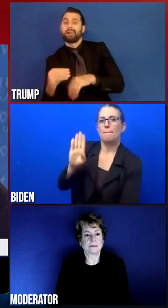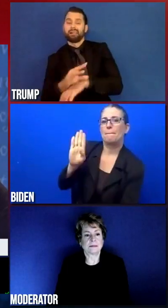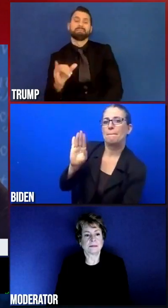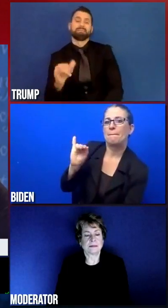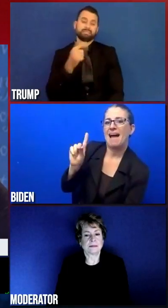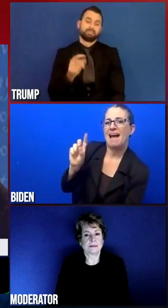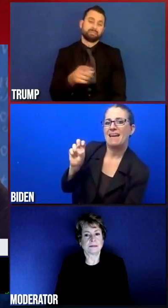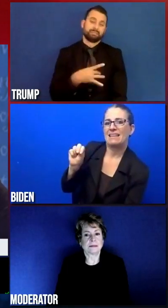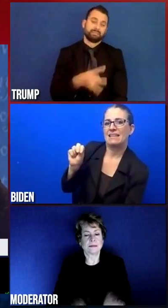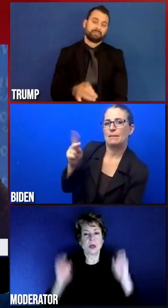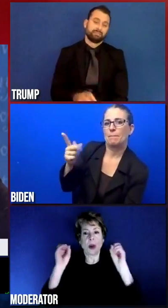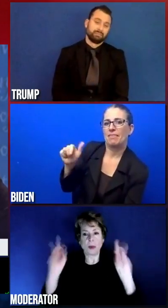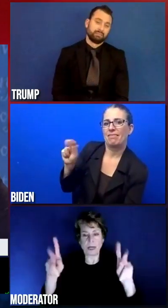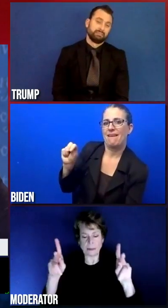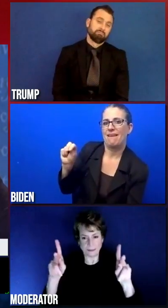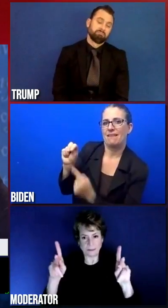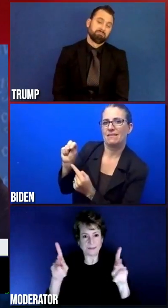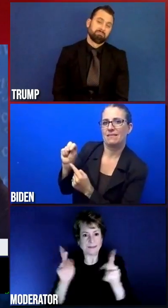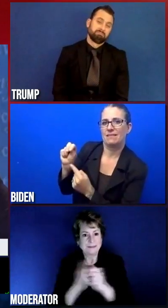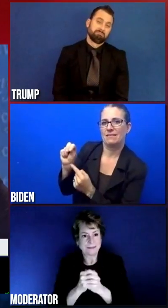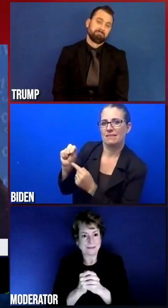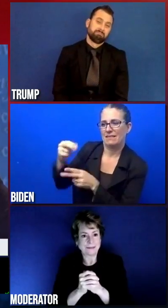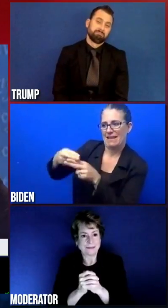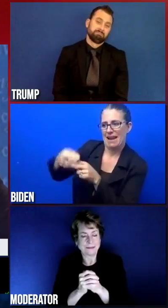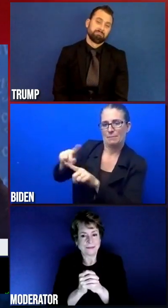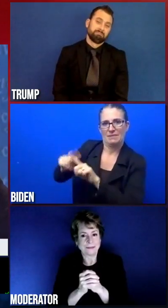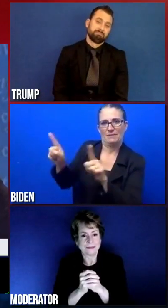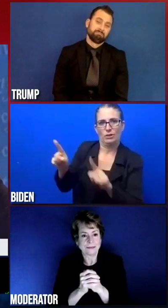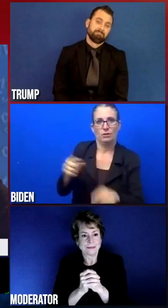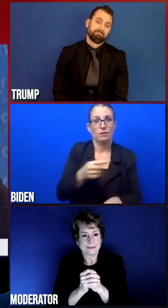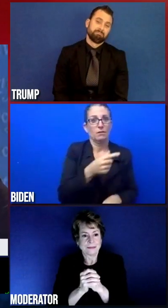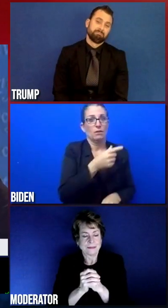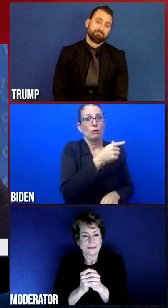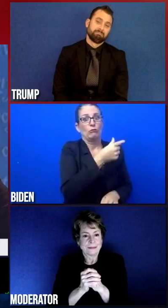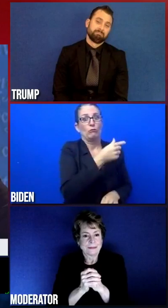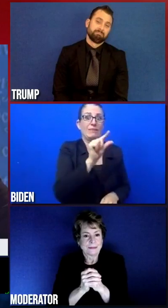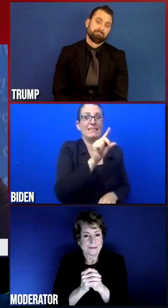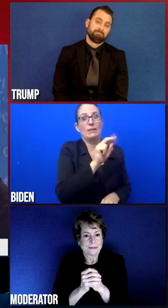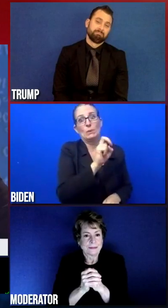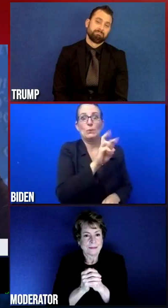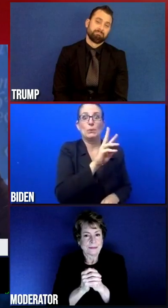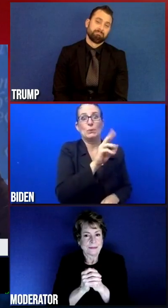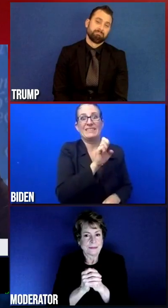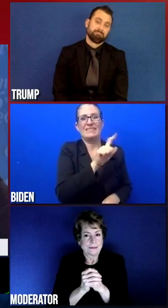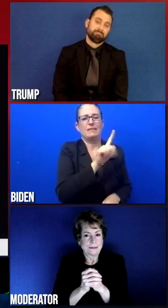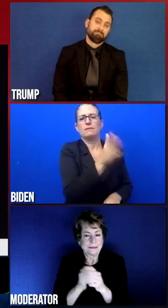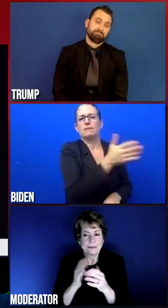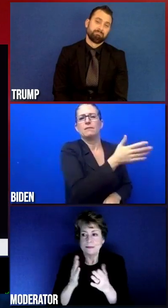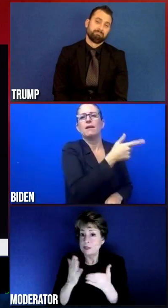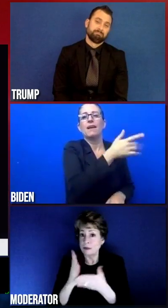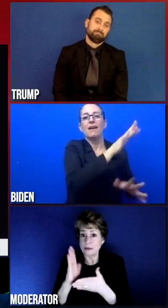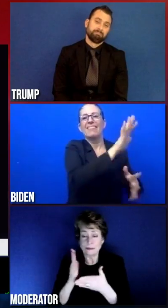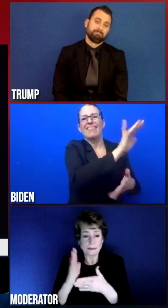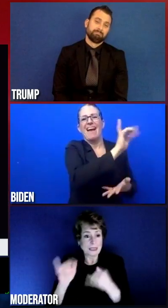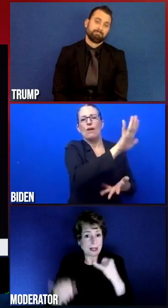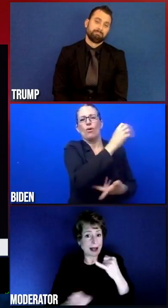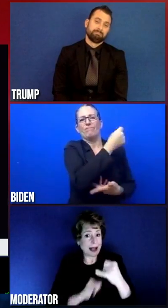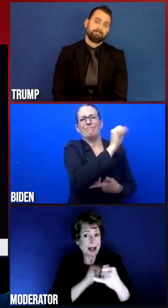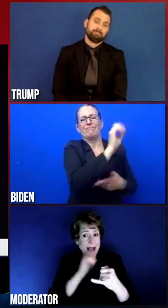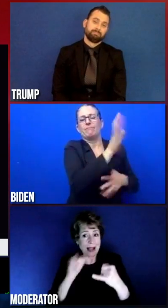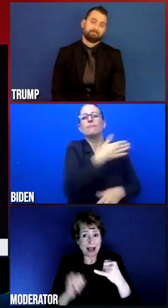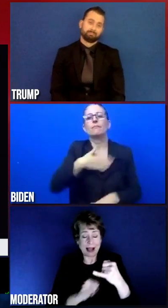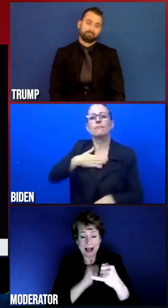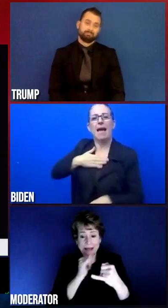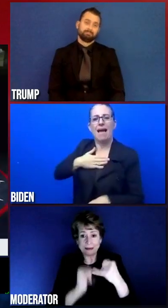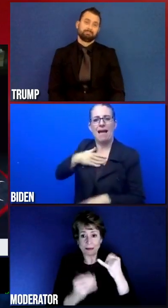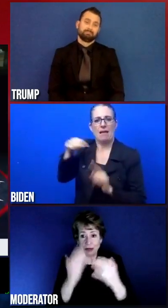is different than what he calls the radical Green New Deal. All right, gentlemen, final segment, election integrity. As we